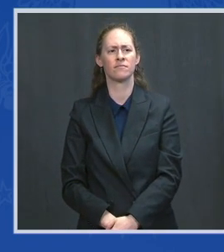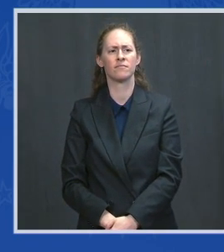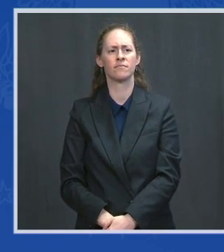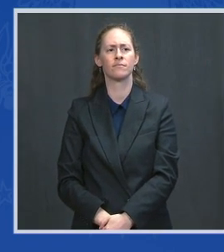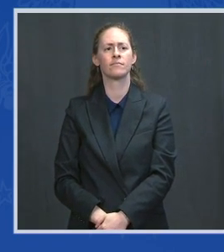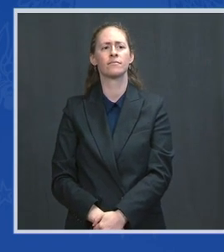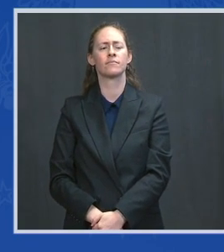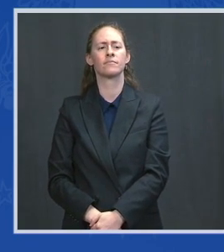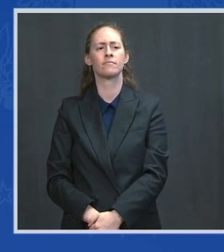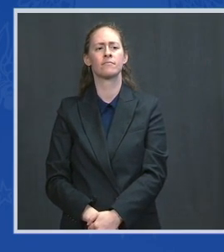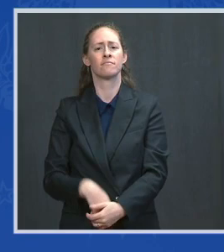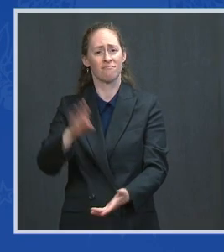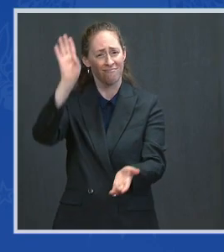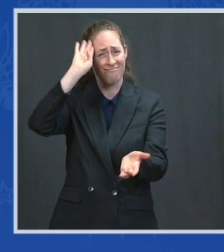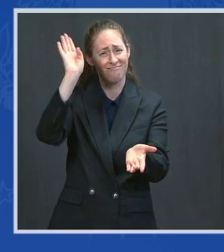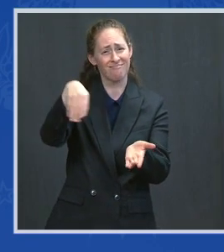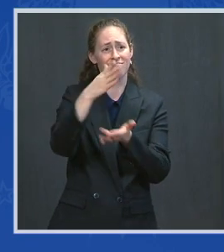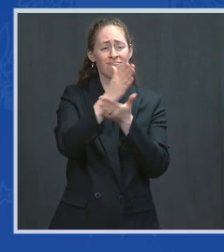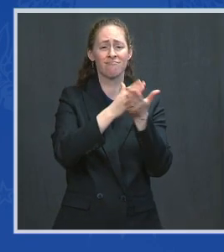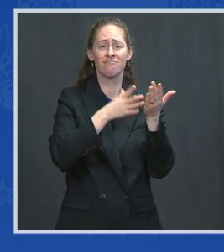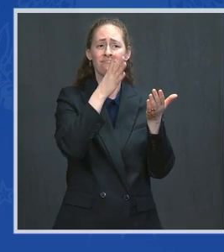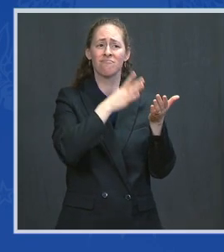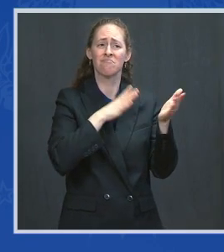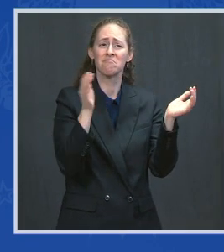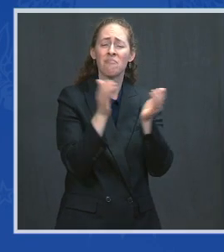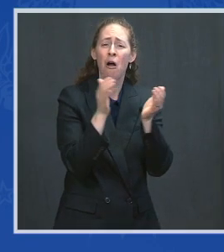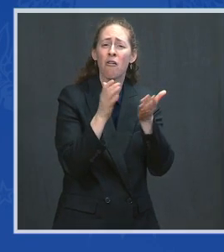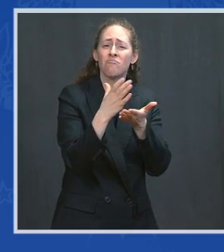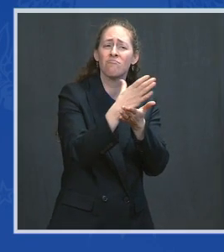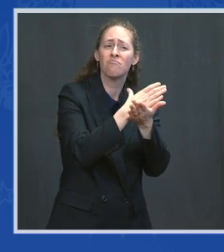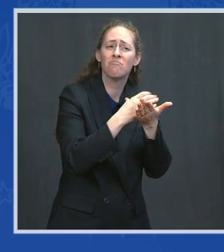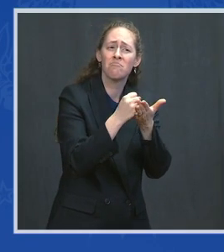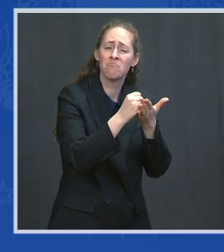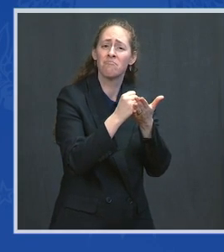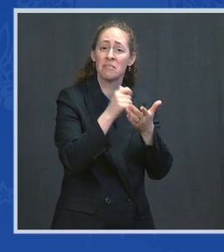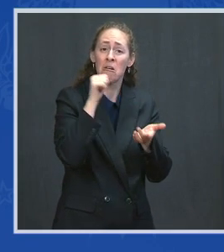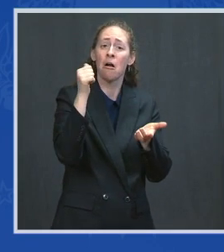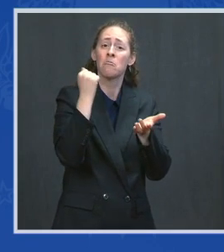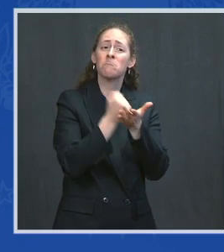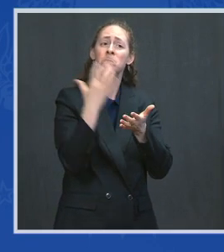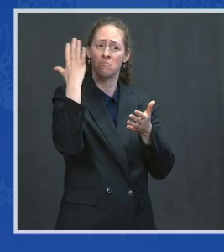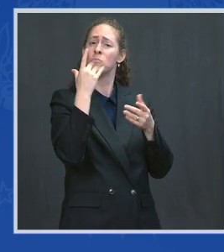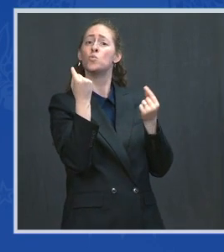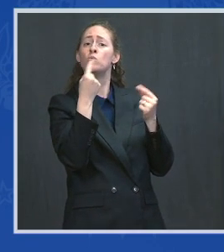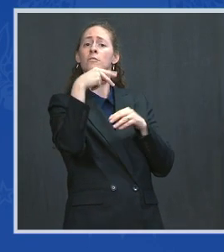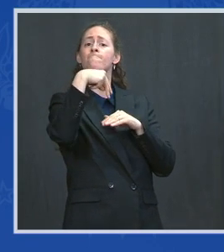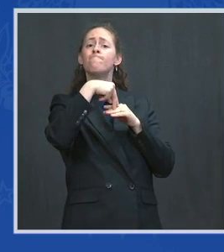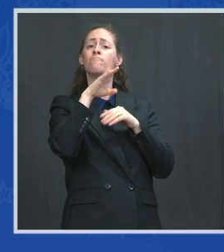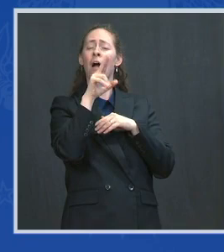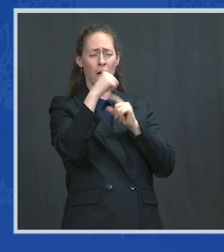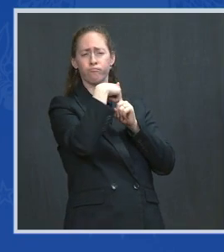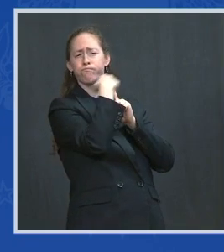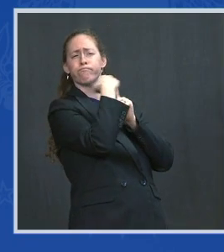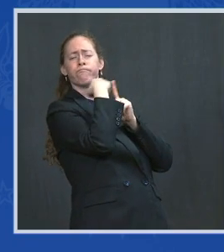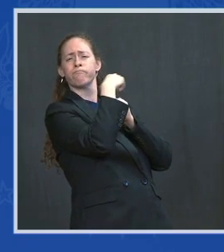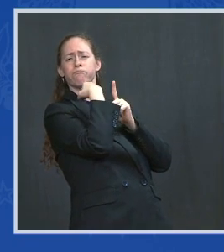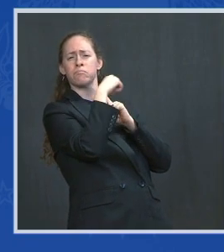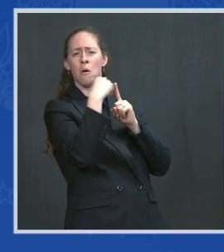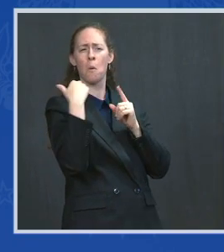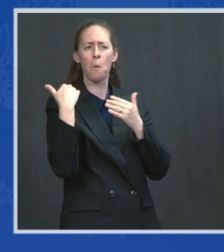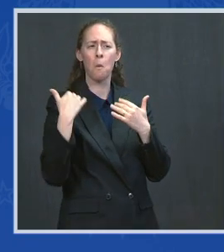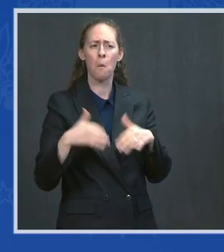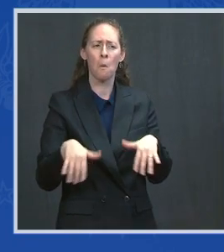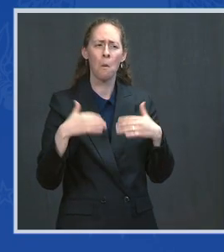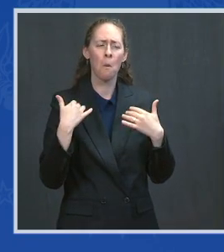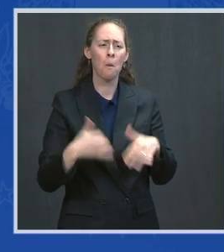outside or waiting for a bus. Asian American women suffer twice as many incidents of harassment and violence as Asian American